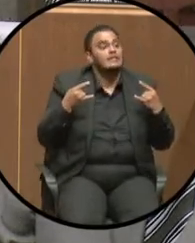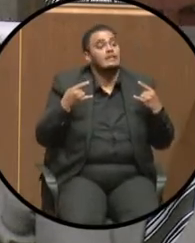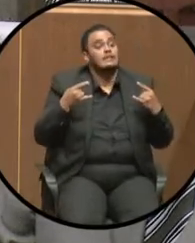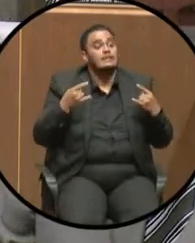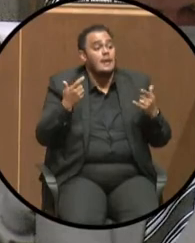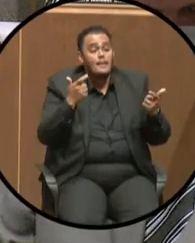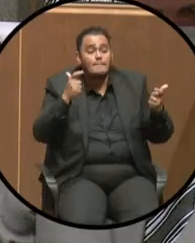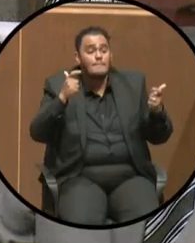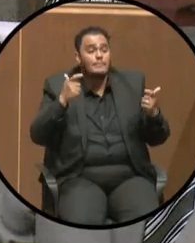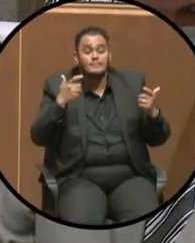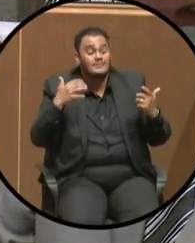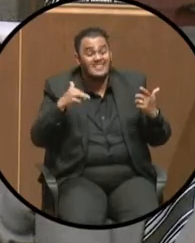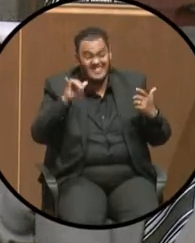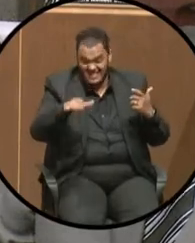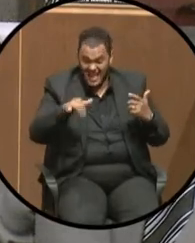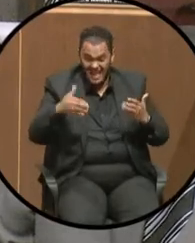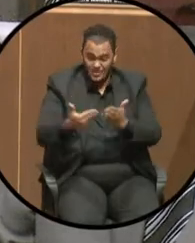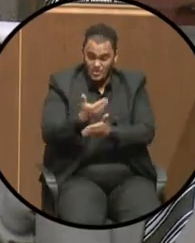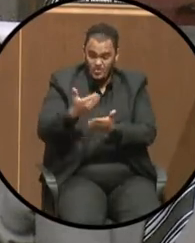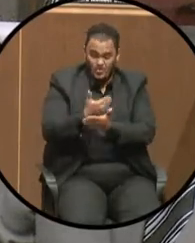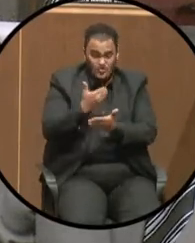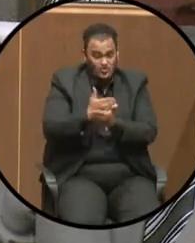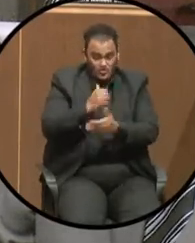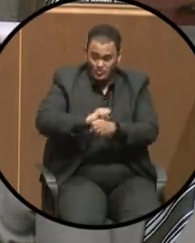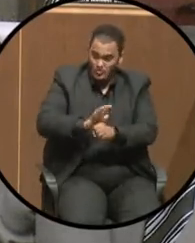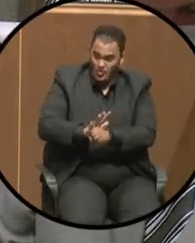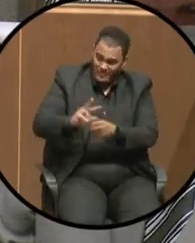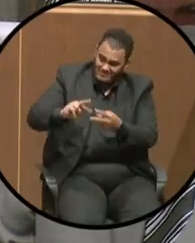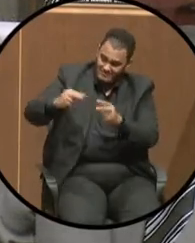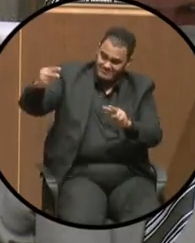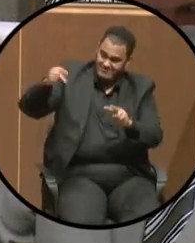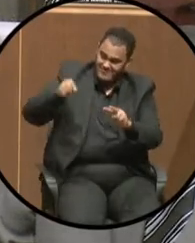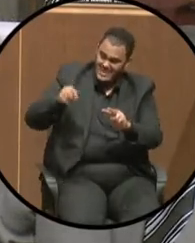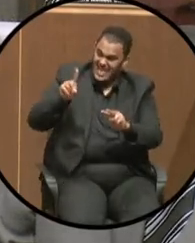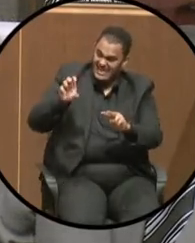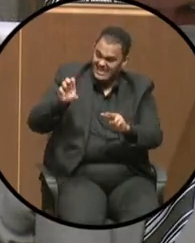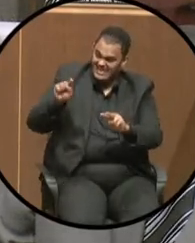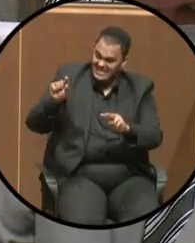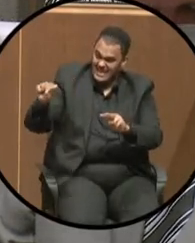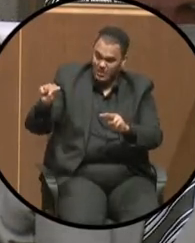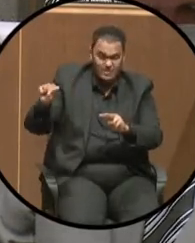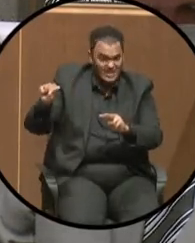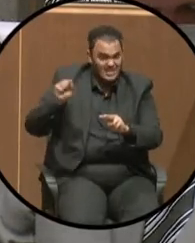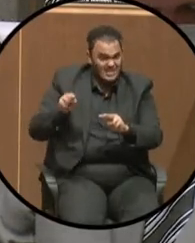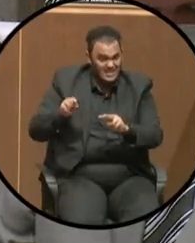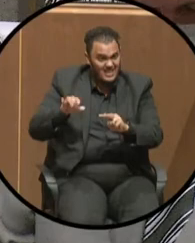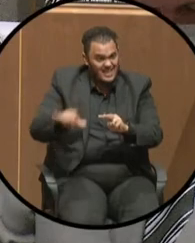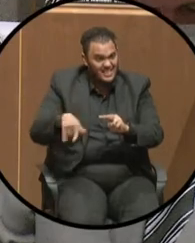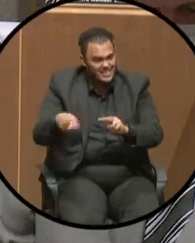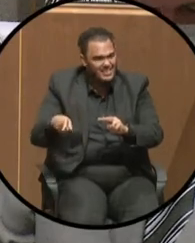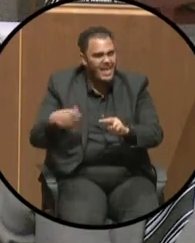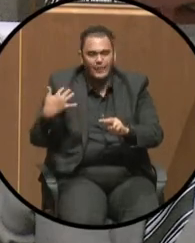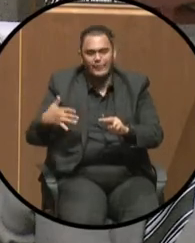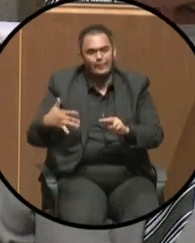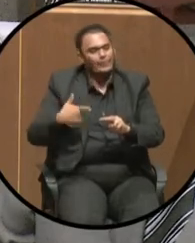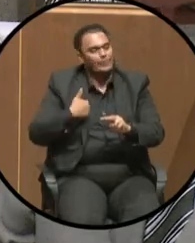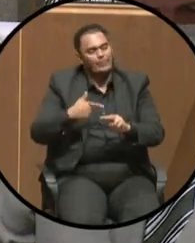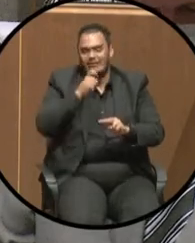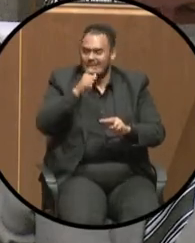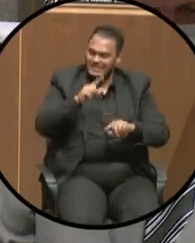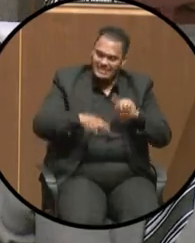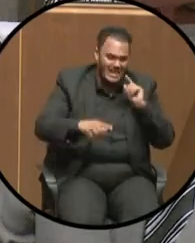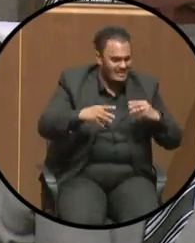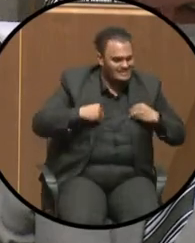transmittable Delta variant present in our community, it would be wholly irresponsible to completely drop the mask mandate at this